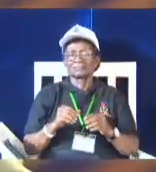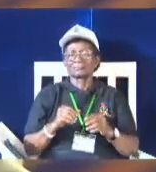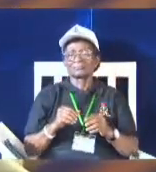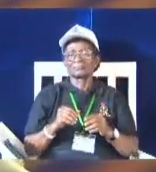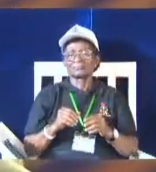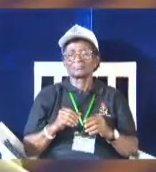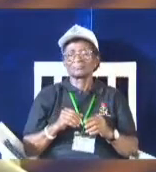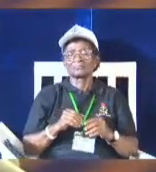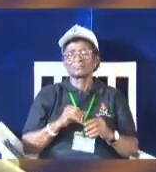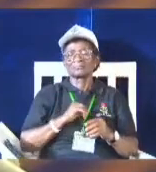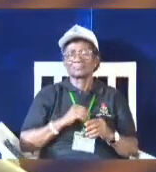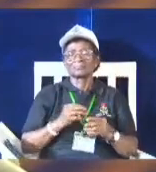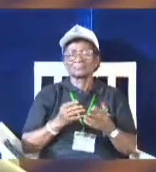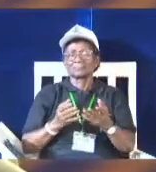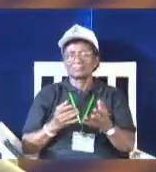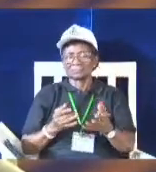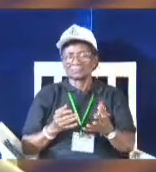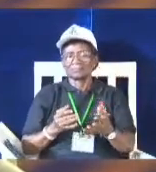And I went.